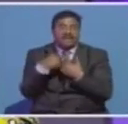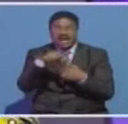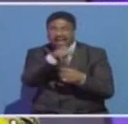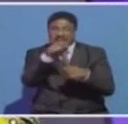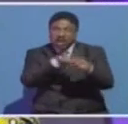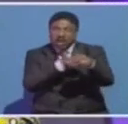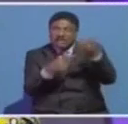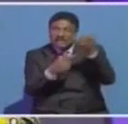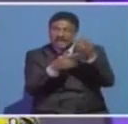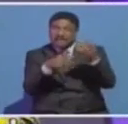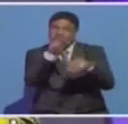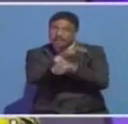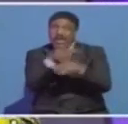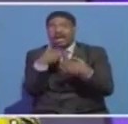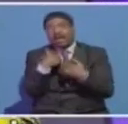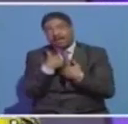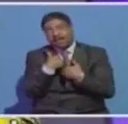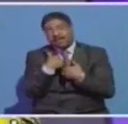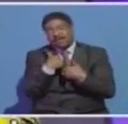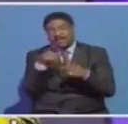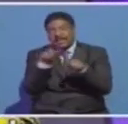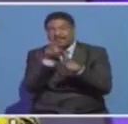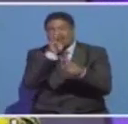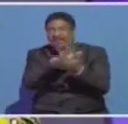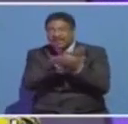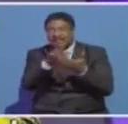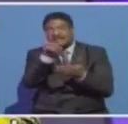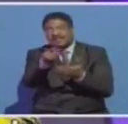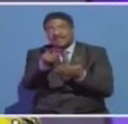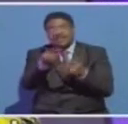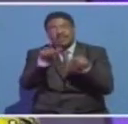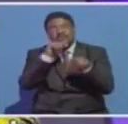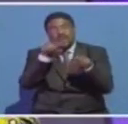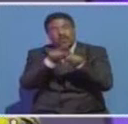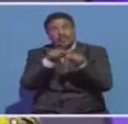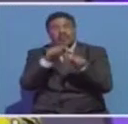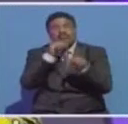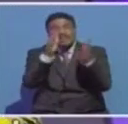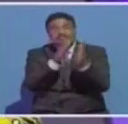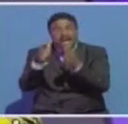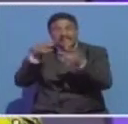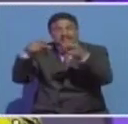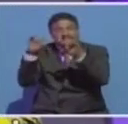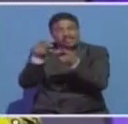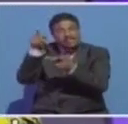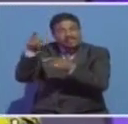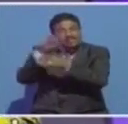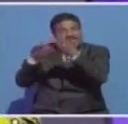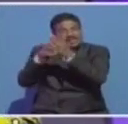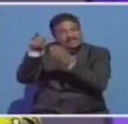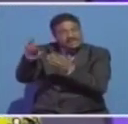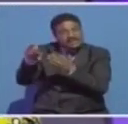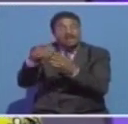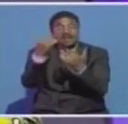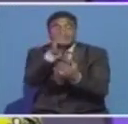want to look at the water network in the unplanned settlements. So as the Lusaka City Council